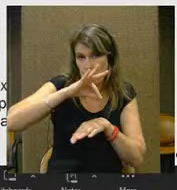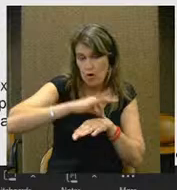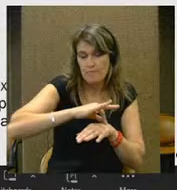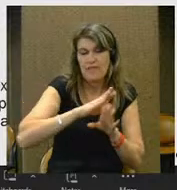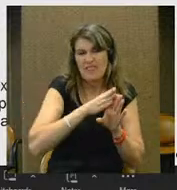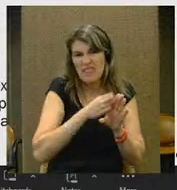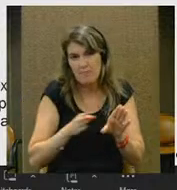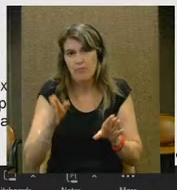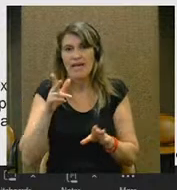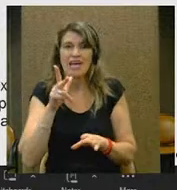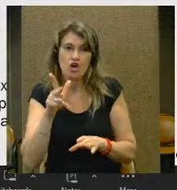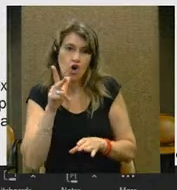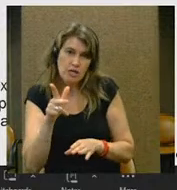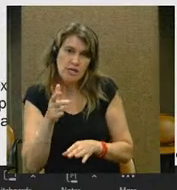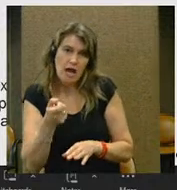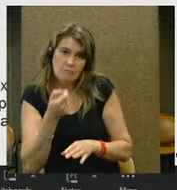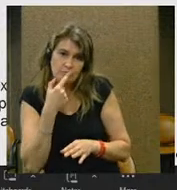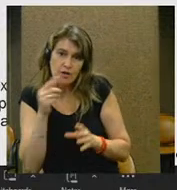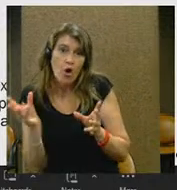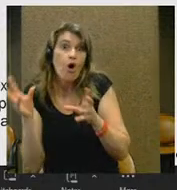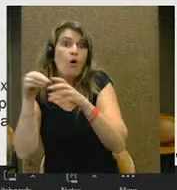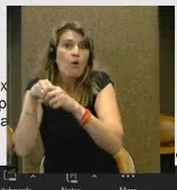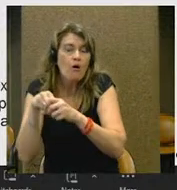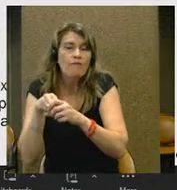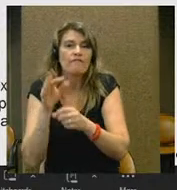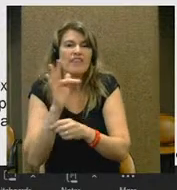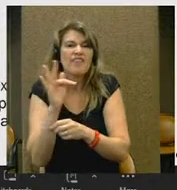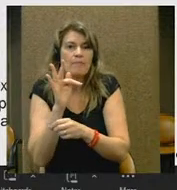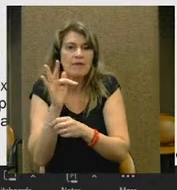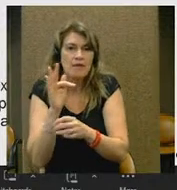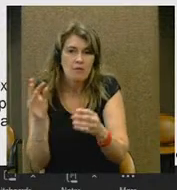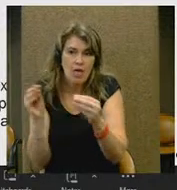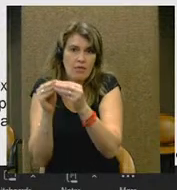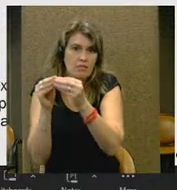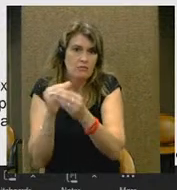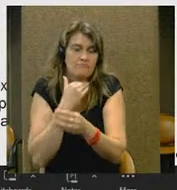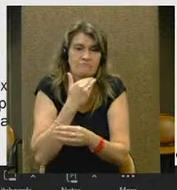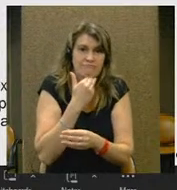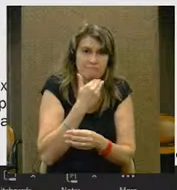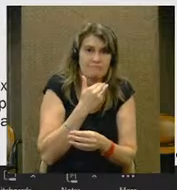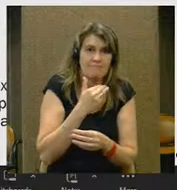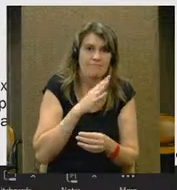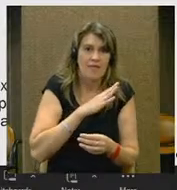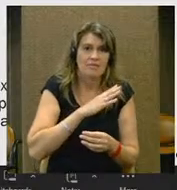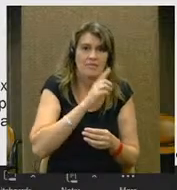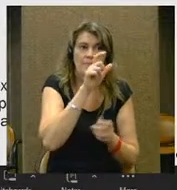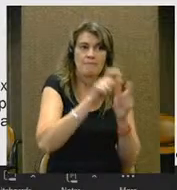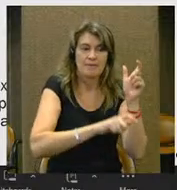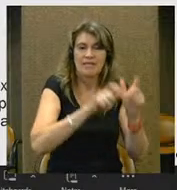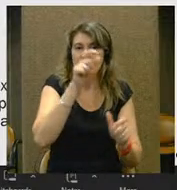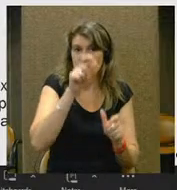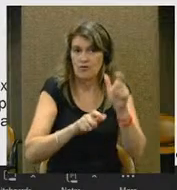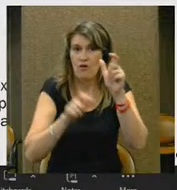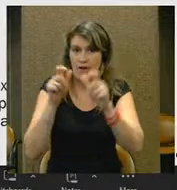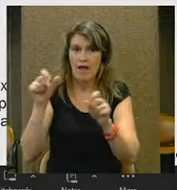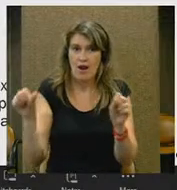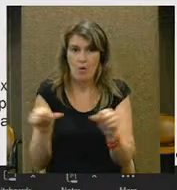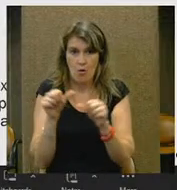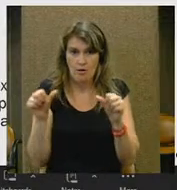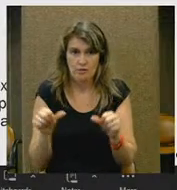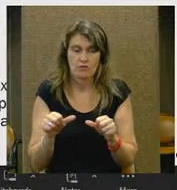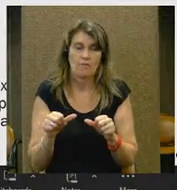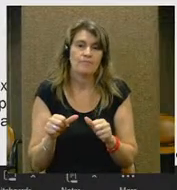fentanyl. And so we already had this large pool there. And as I said, it became a lot easier to synthesize